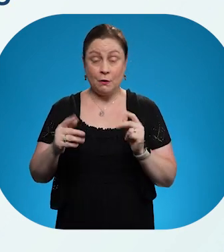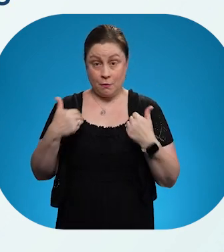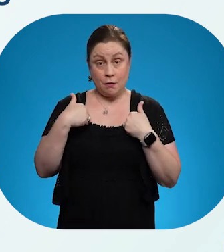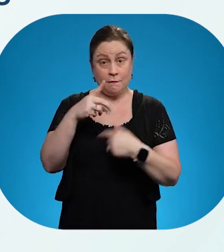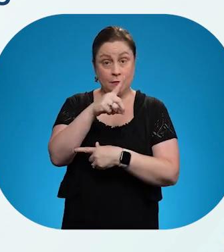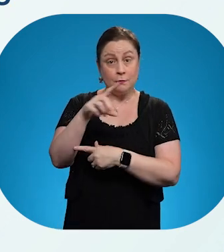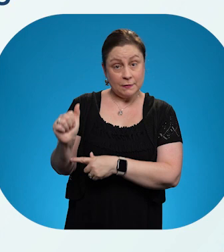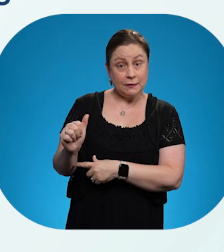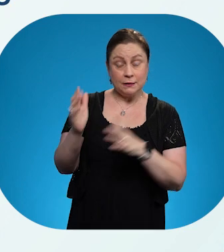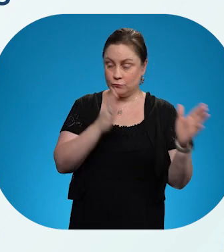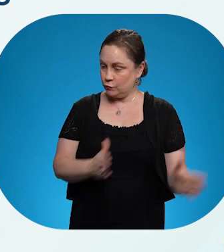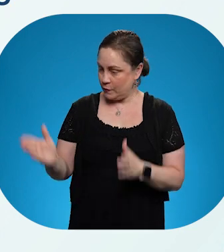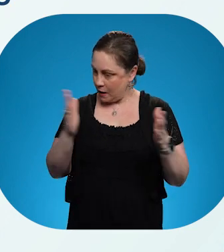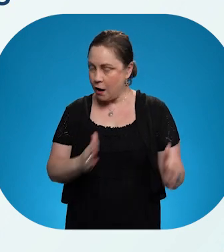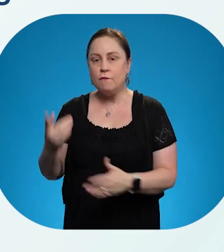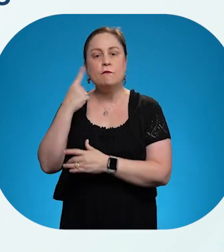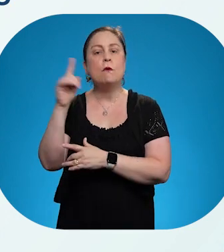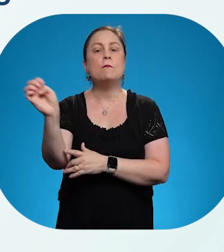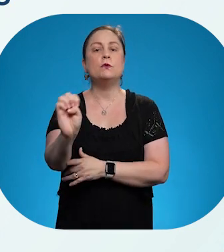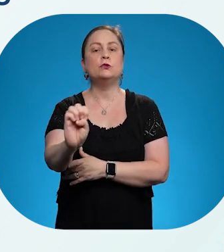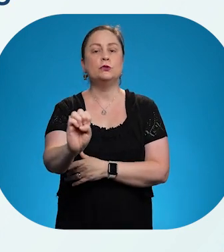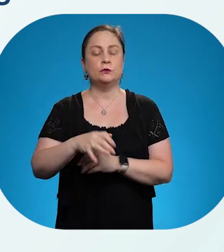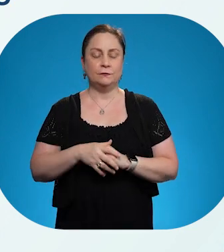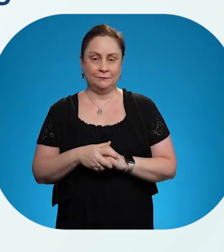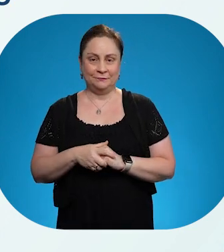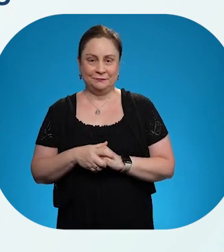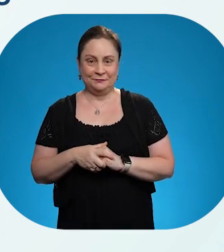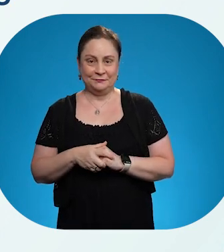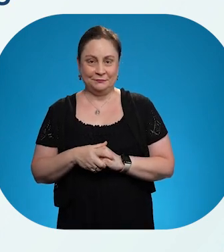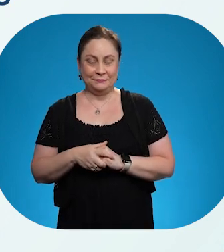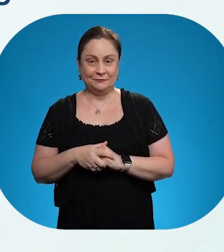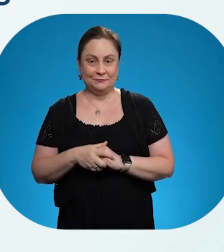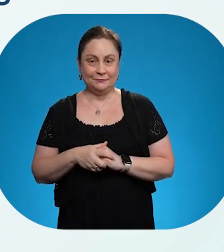with disabilities are prepared in an emergency.